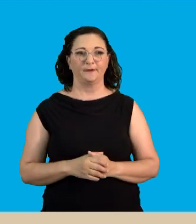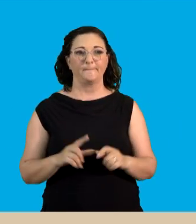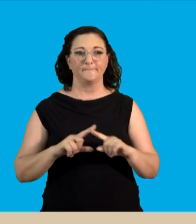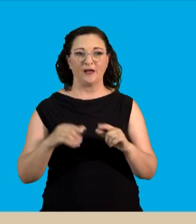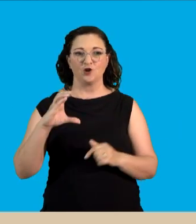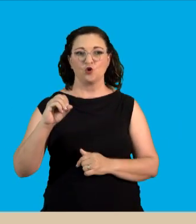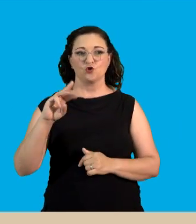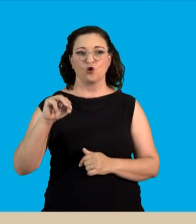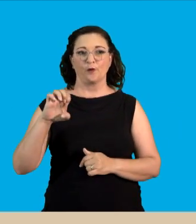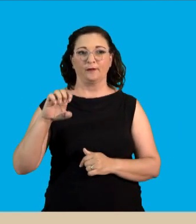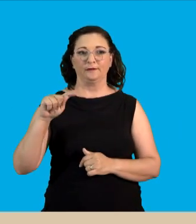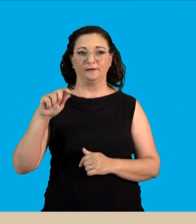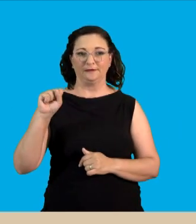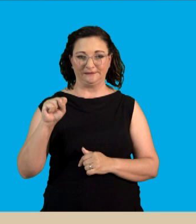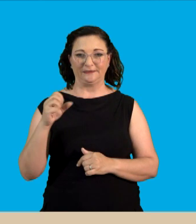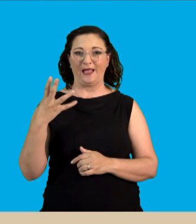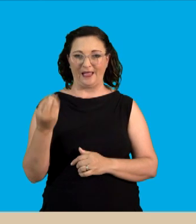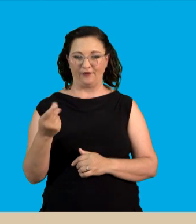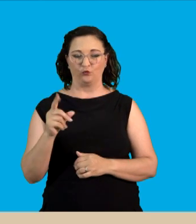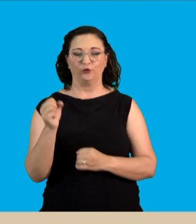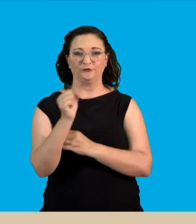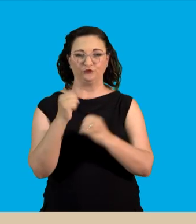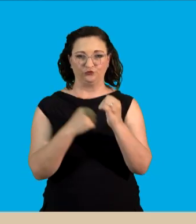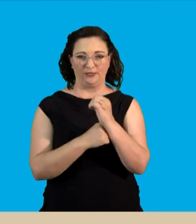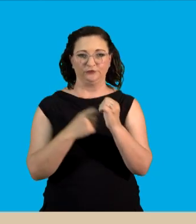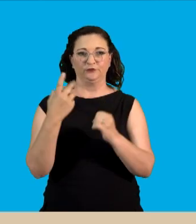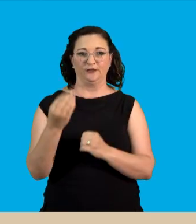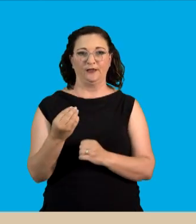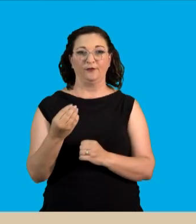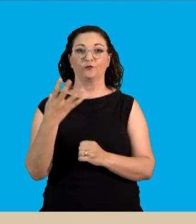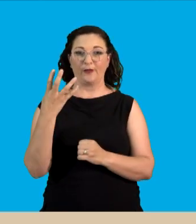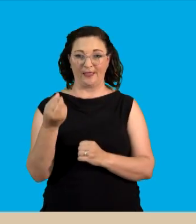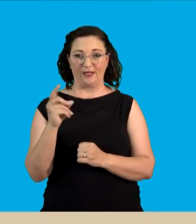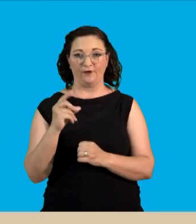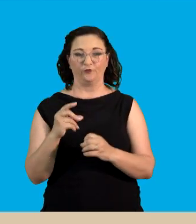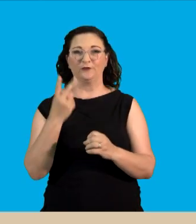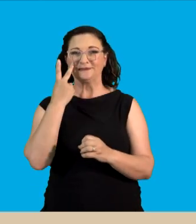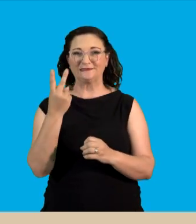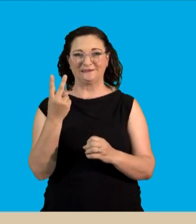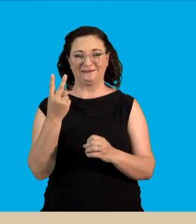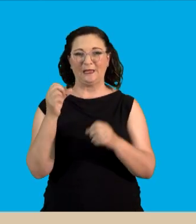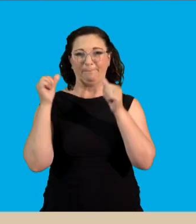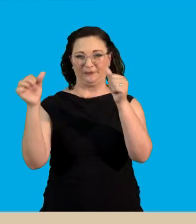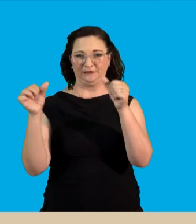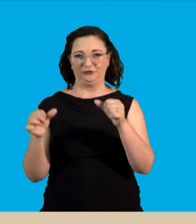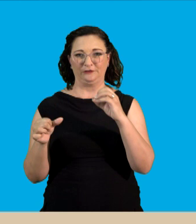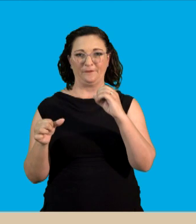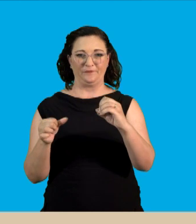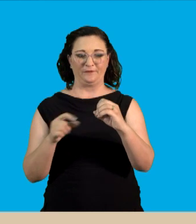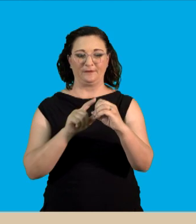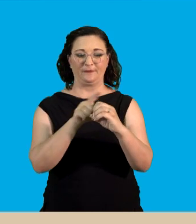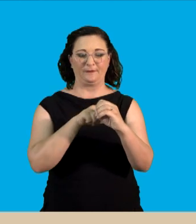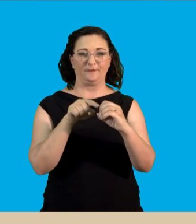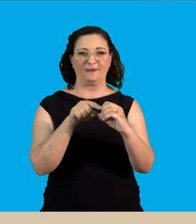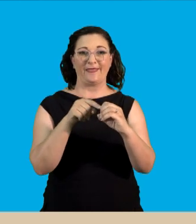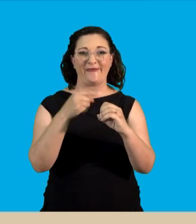of the comet have 3 distinct parts. We have a head. If you look at the picture on my right